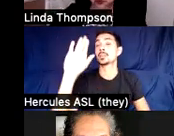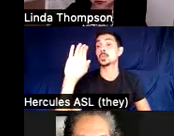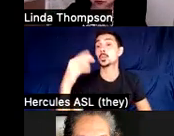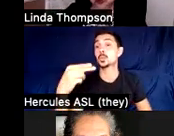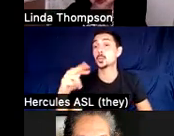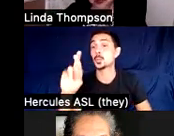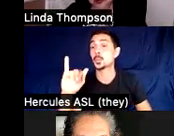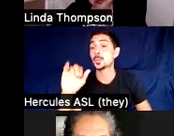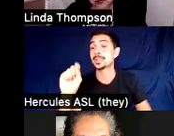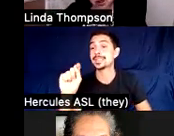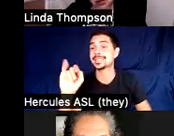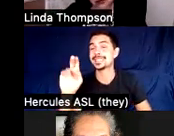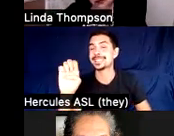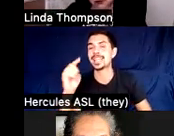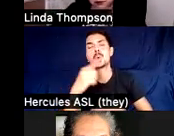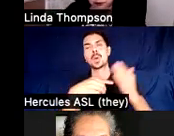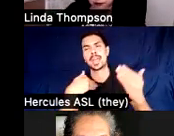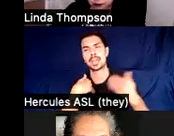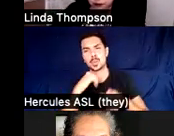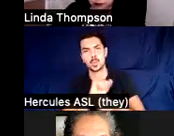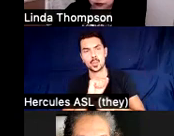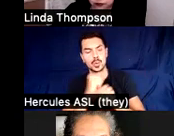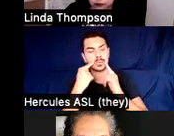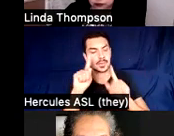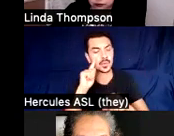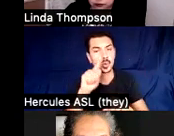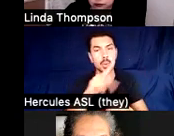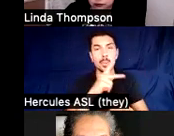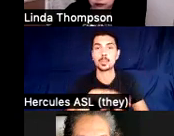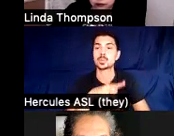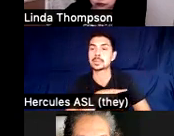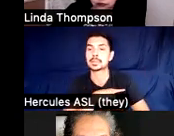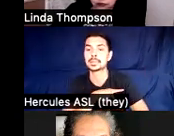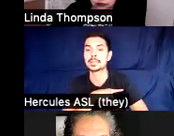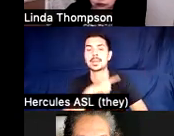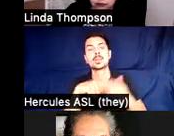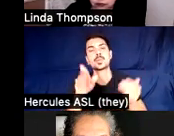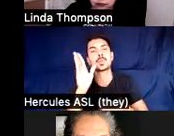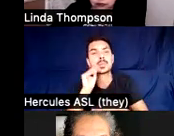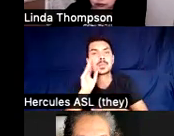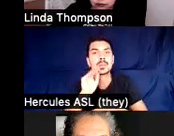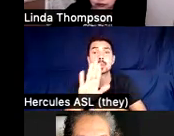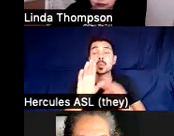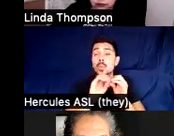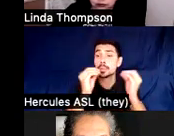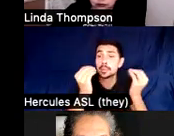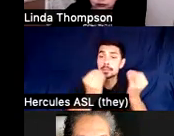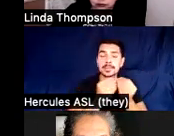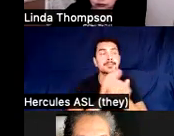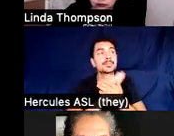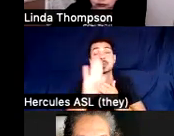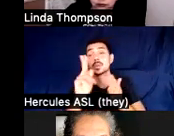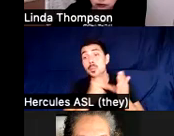has worked for you personally? Have you experienced things at your organization or program that have